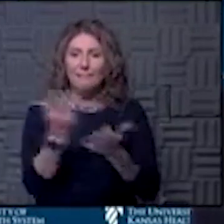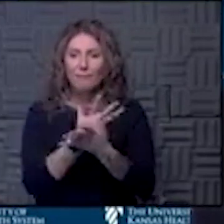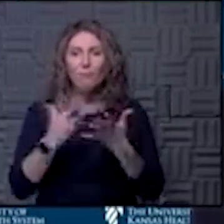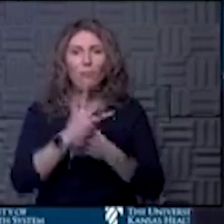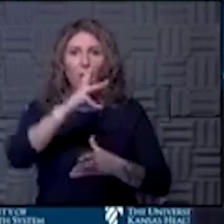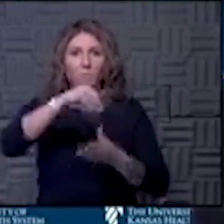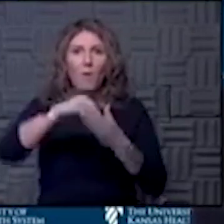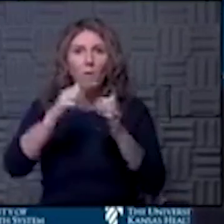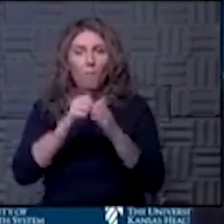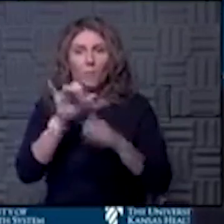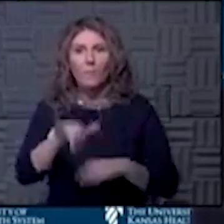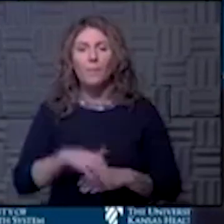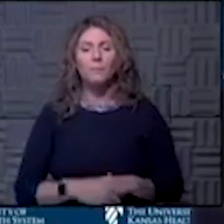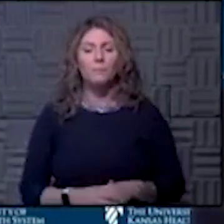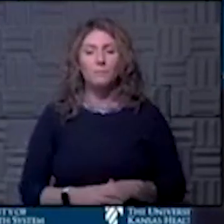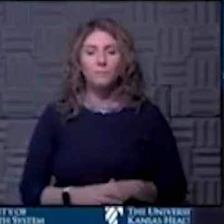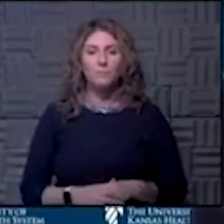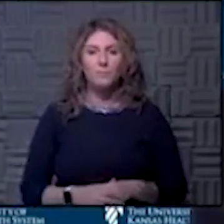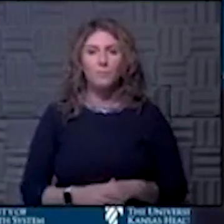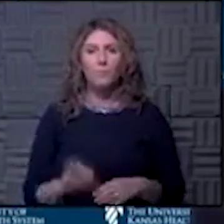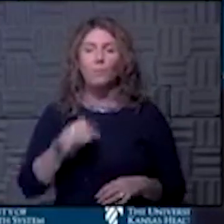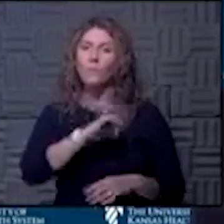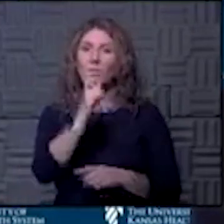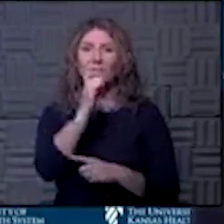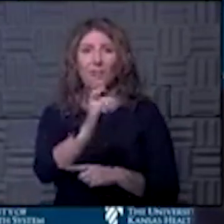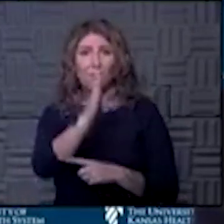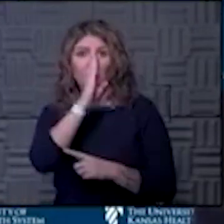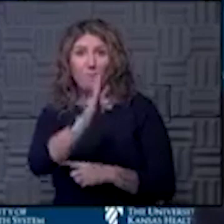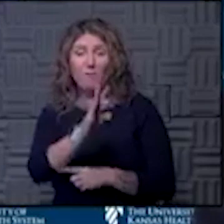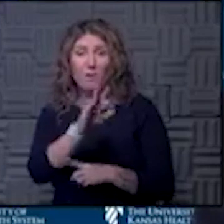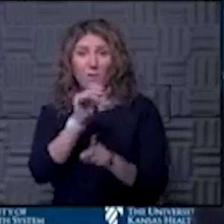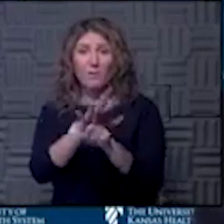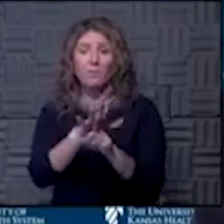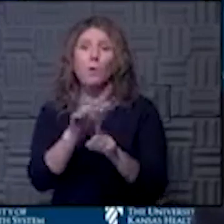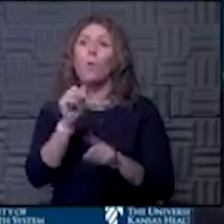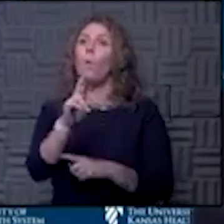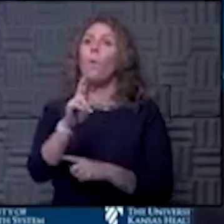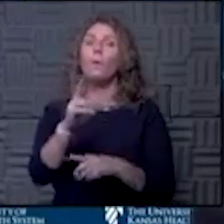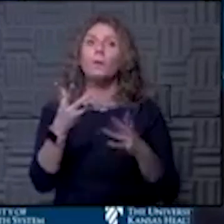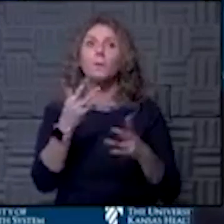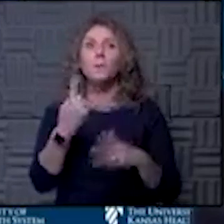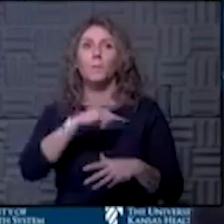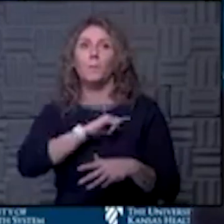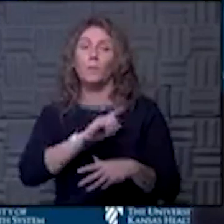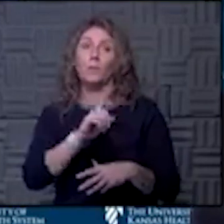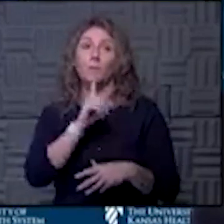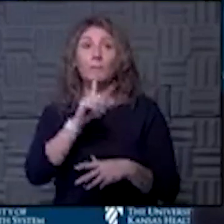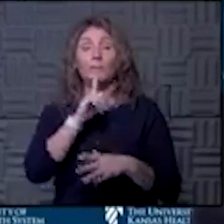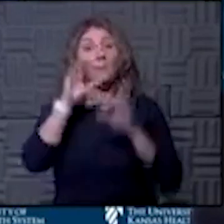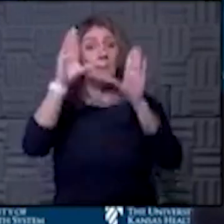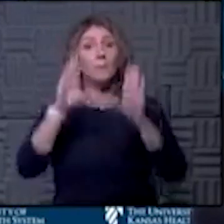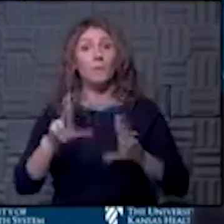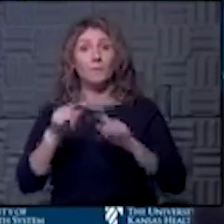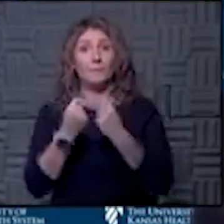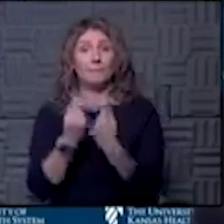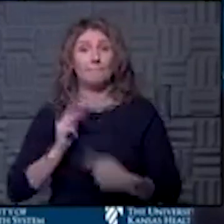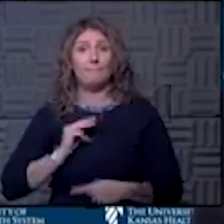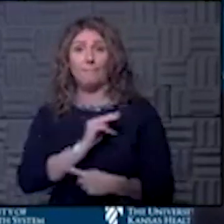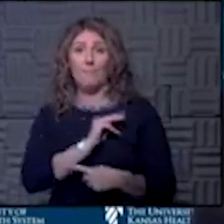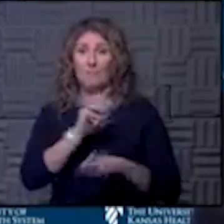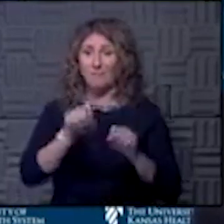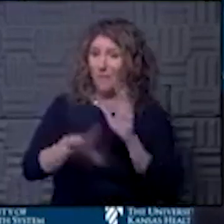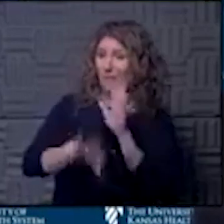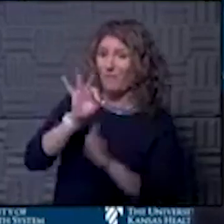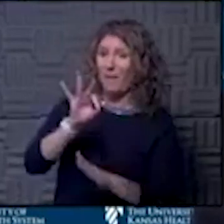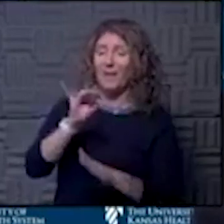well. And so we have not been directly infected, or we just have really outstanding team members who are able to find things even when there's been